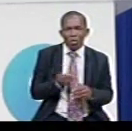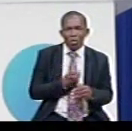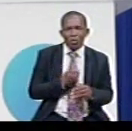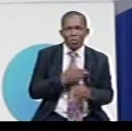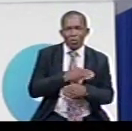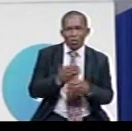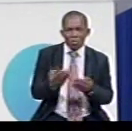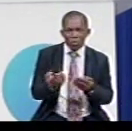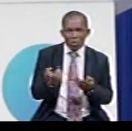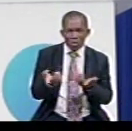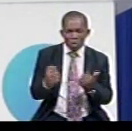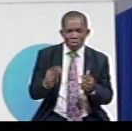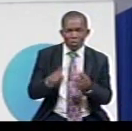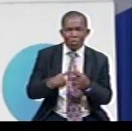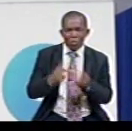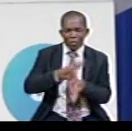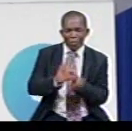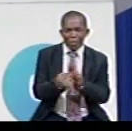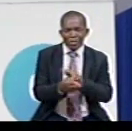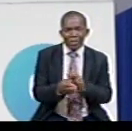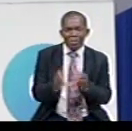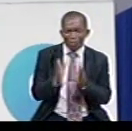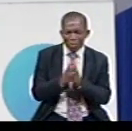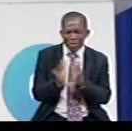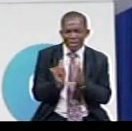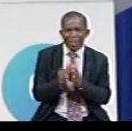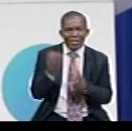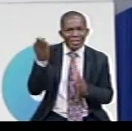Pray that tonight there'll be salvation galore.